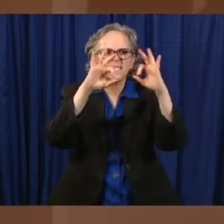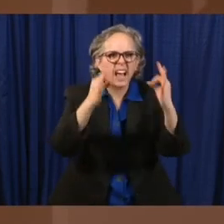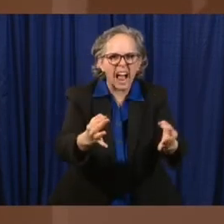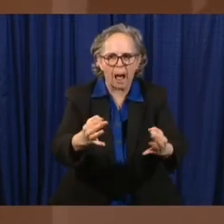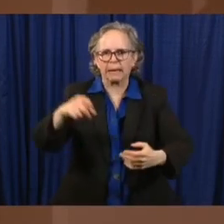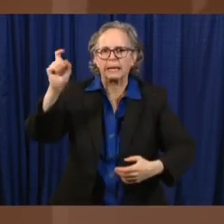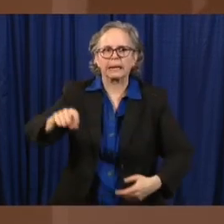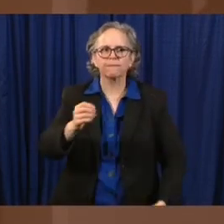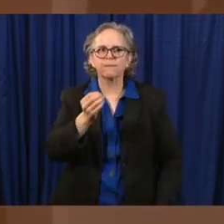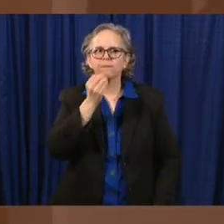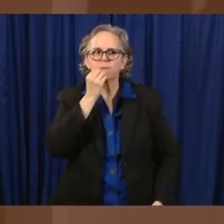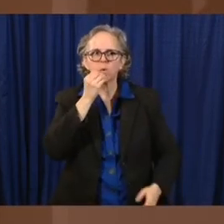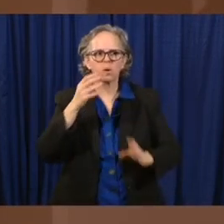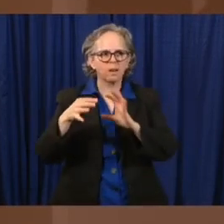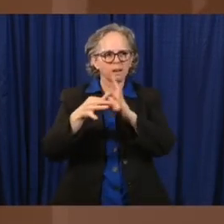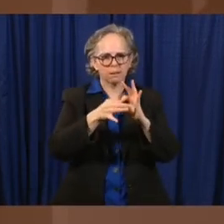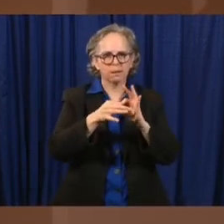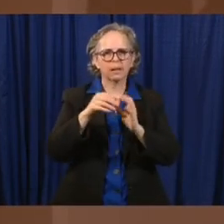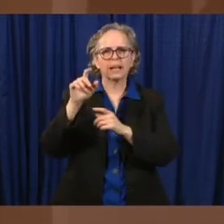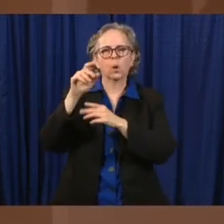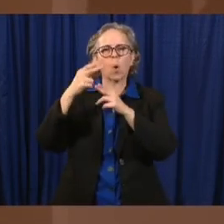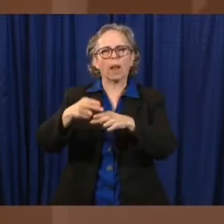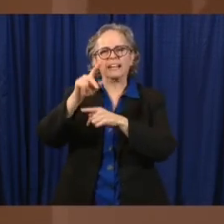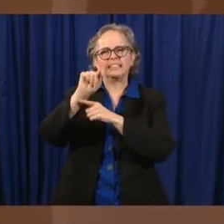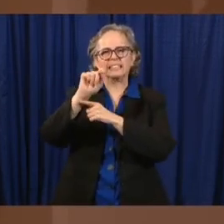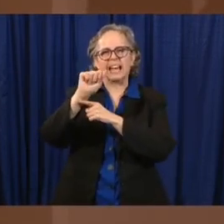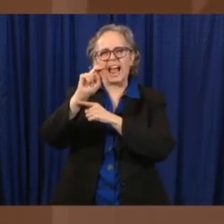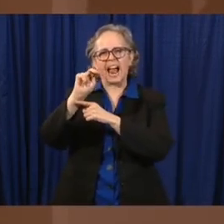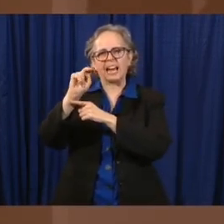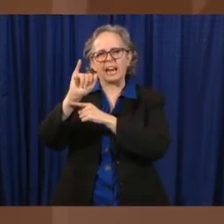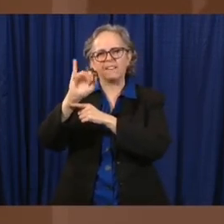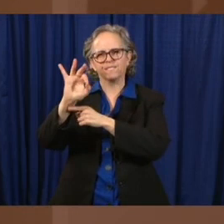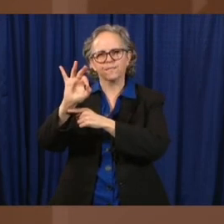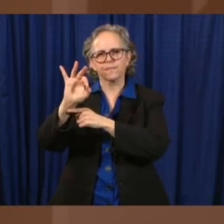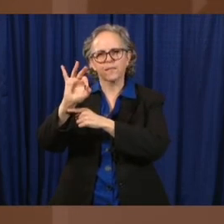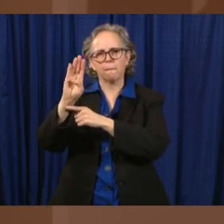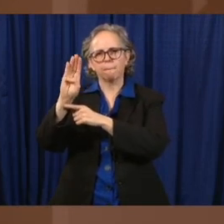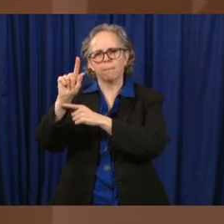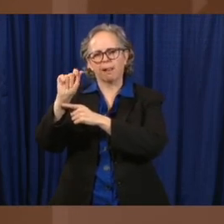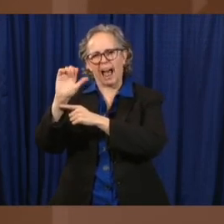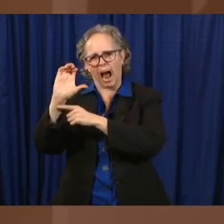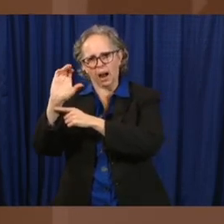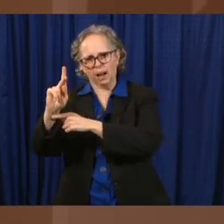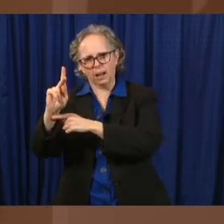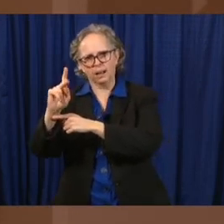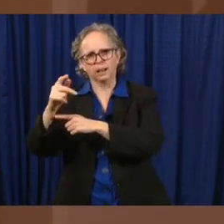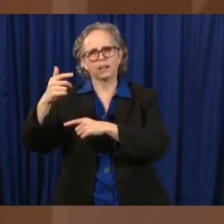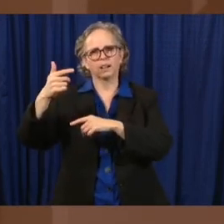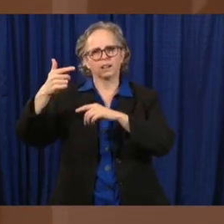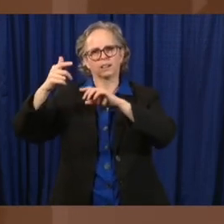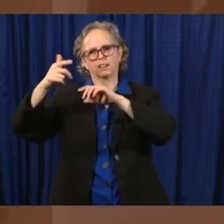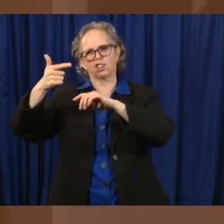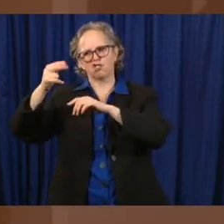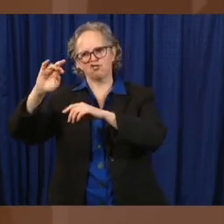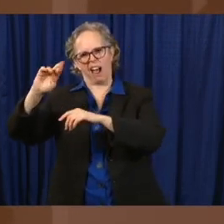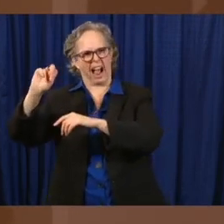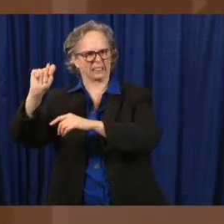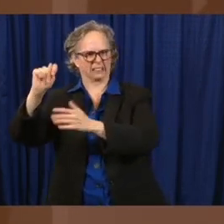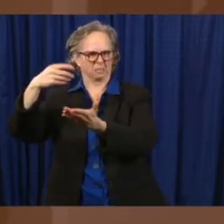food banks and statewide hunger relief efforts. The funding will be used to purchase canned fruits